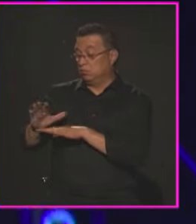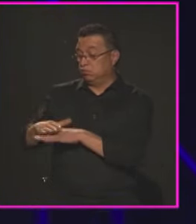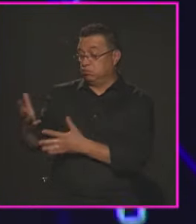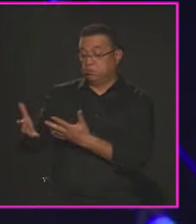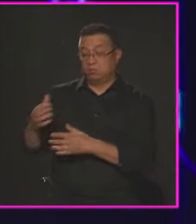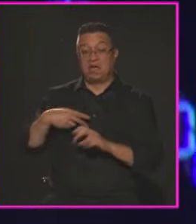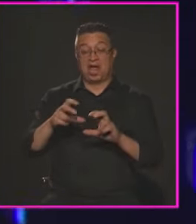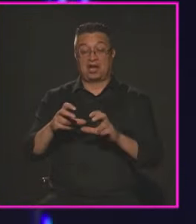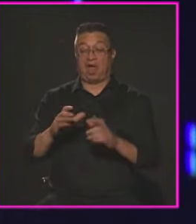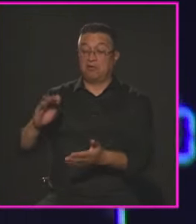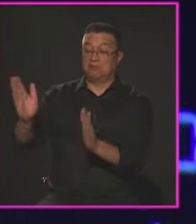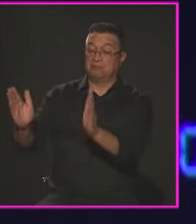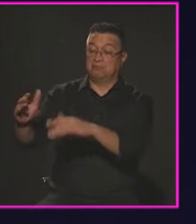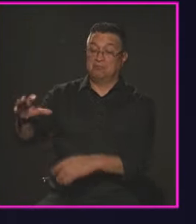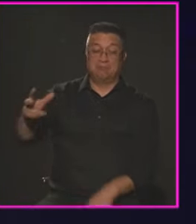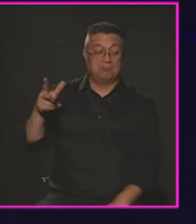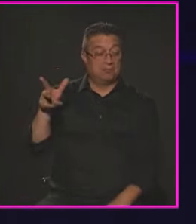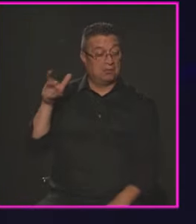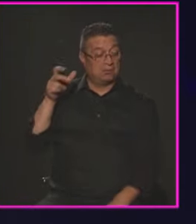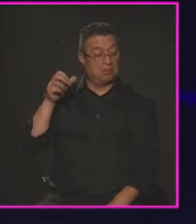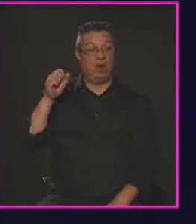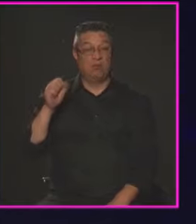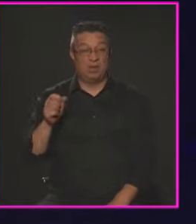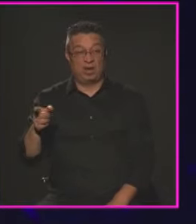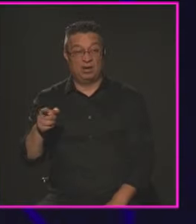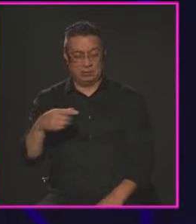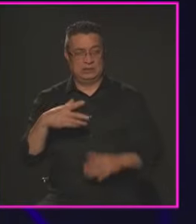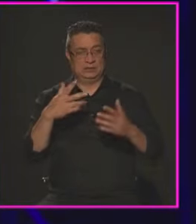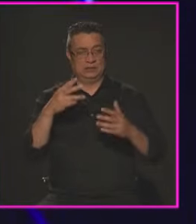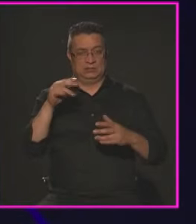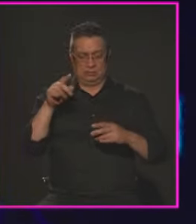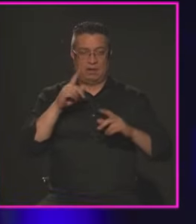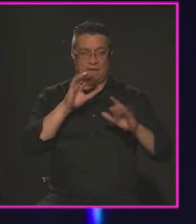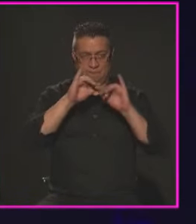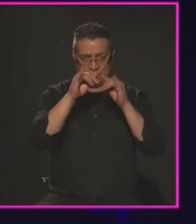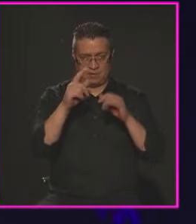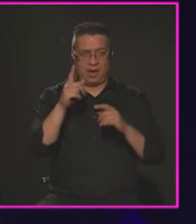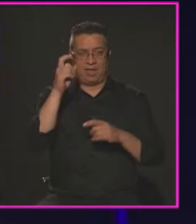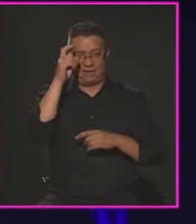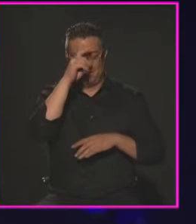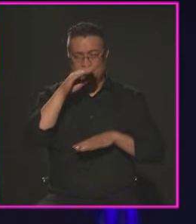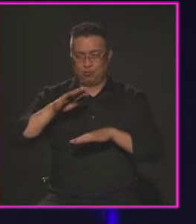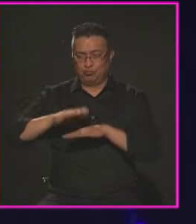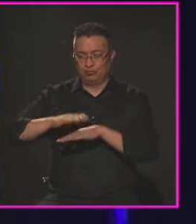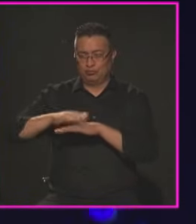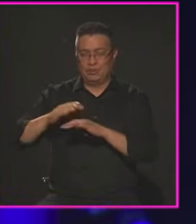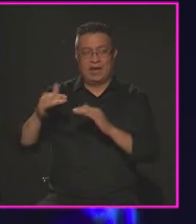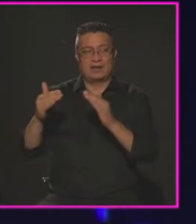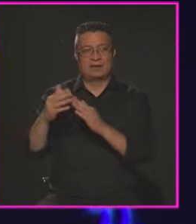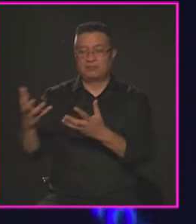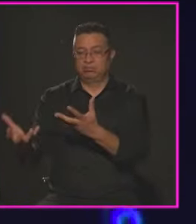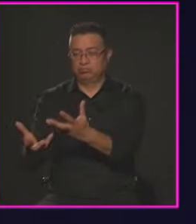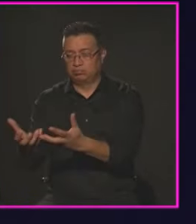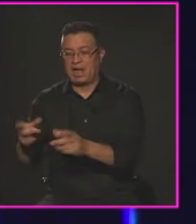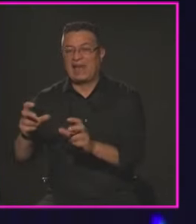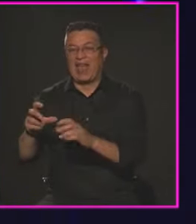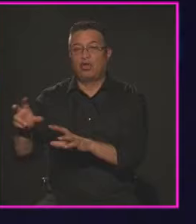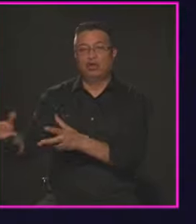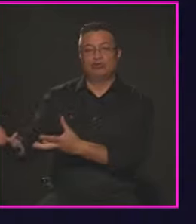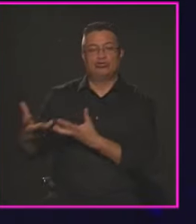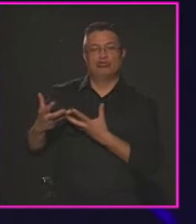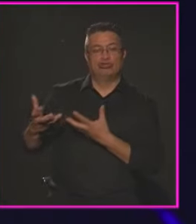just been discovered. It's a very dangerous way to heat yourself, and it's very far from nuclear power plants, of course. And this one shows